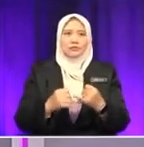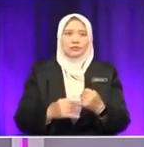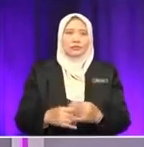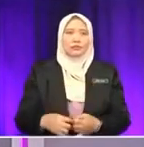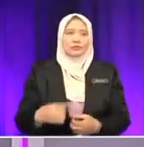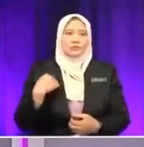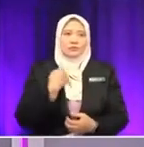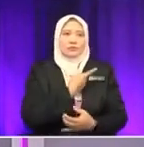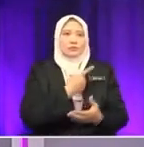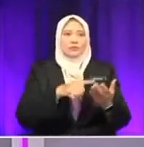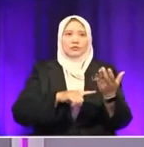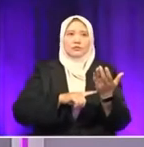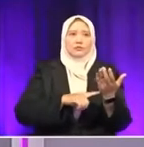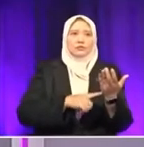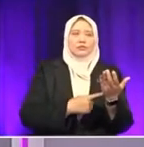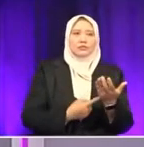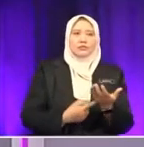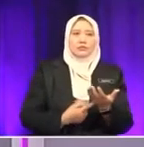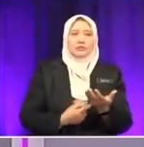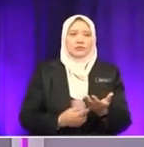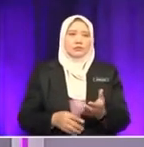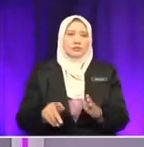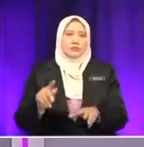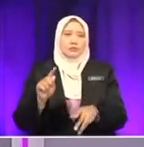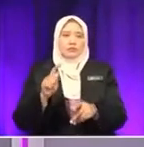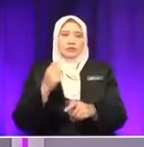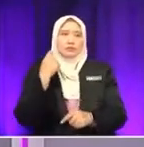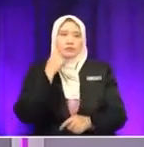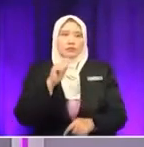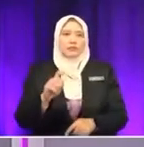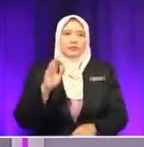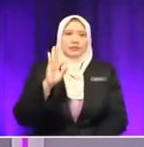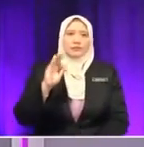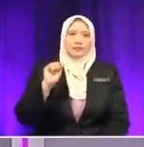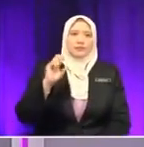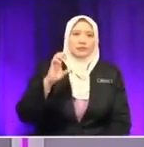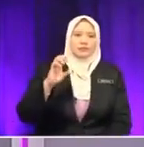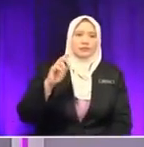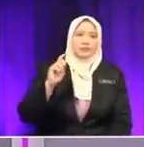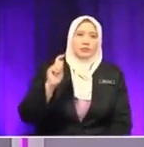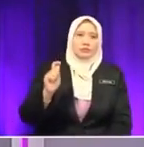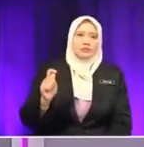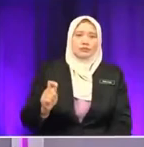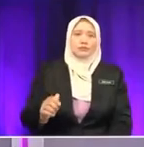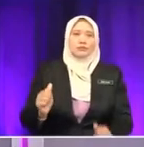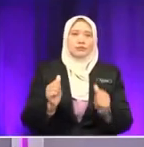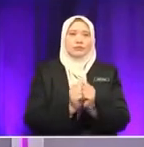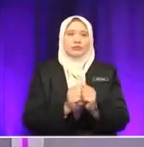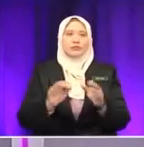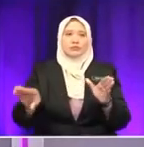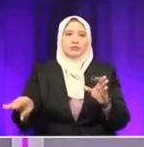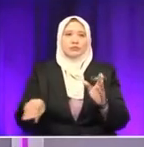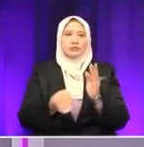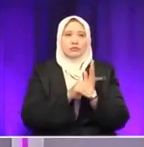me begin. So the fact is that by increasing new health behavior, we will